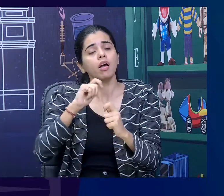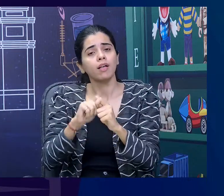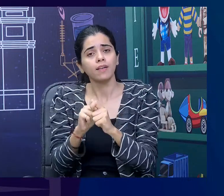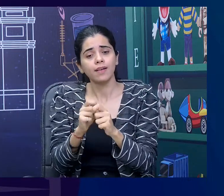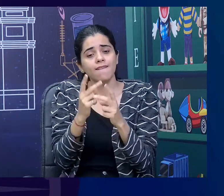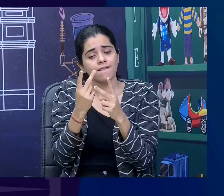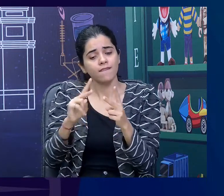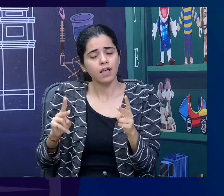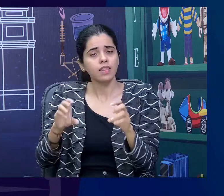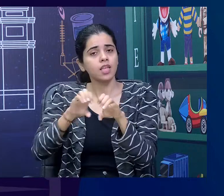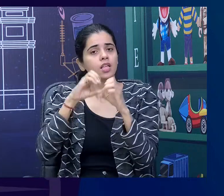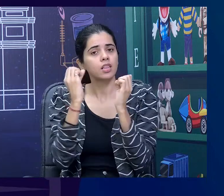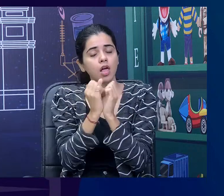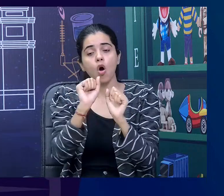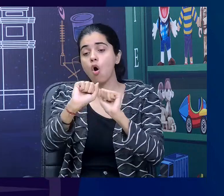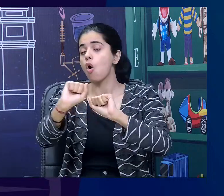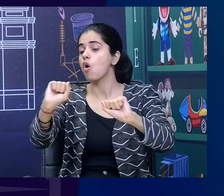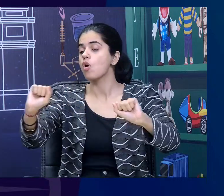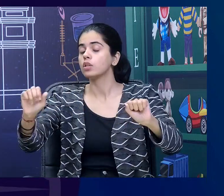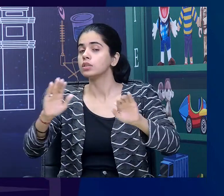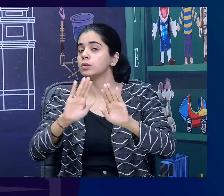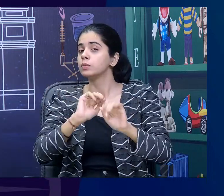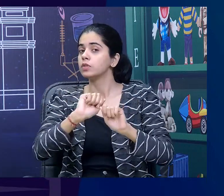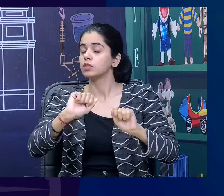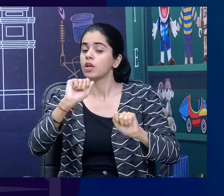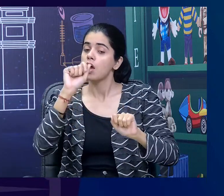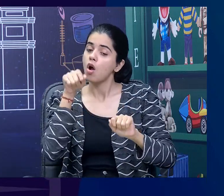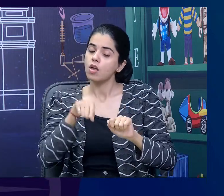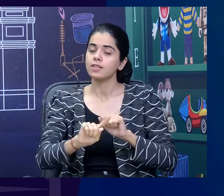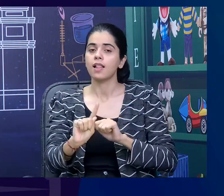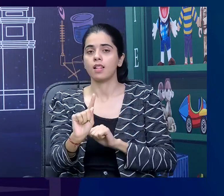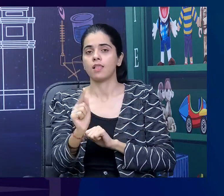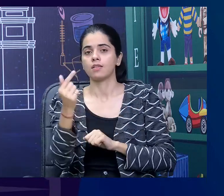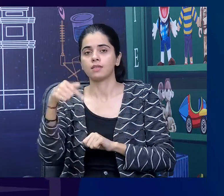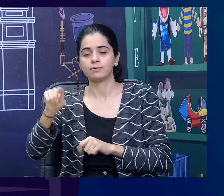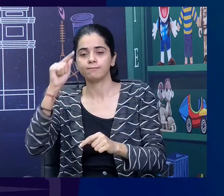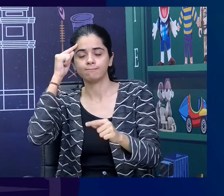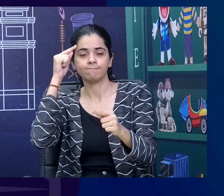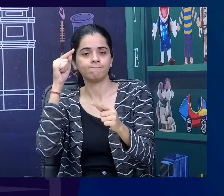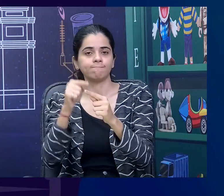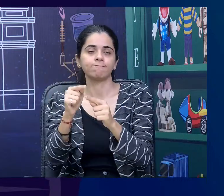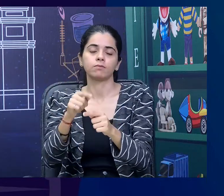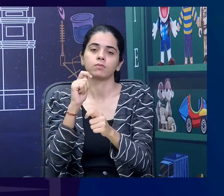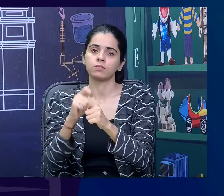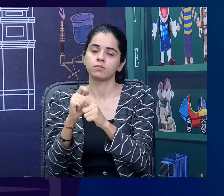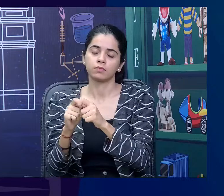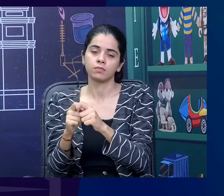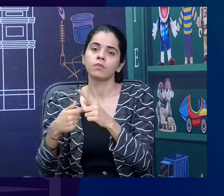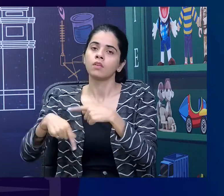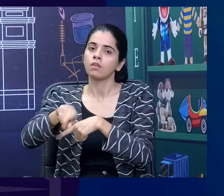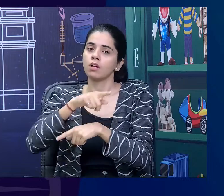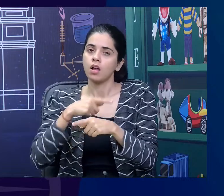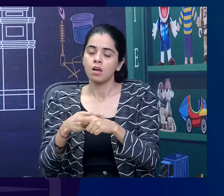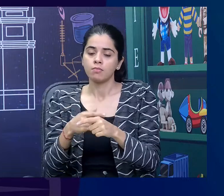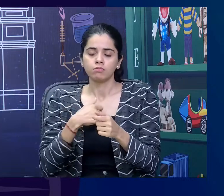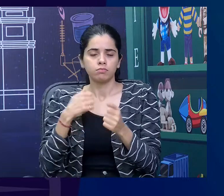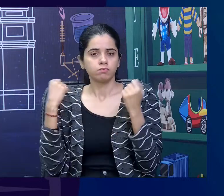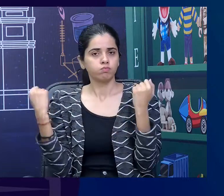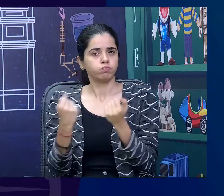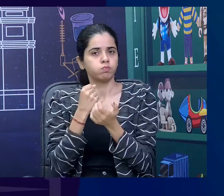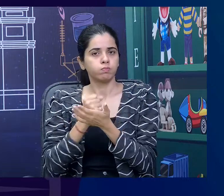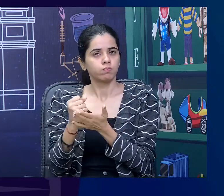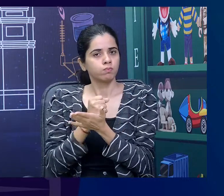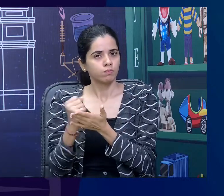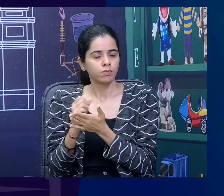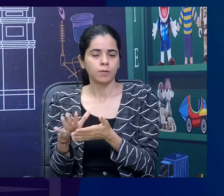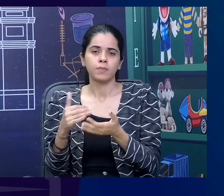is a differentiated class and each one has to work towards their personal goals. For some, it will be more challenging. For some, it has to be